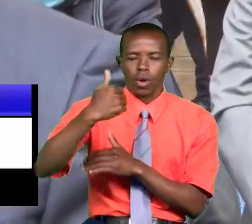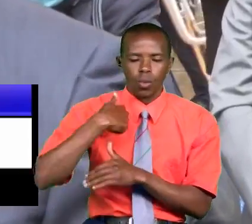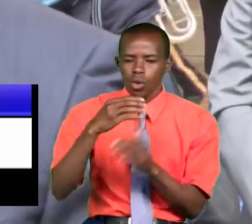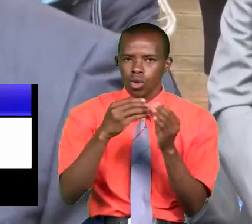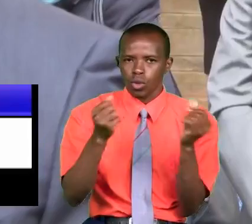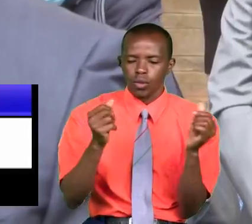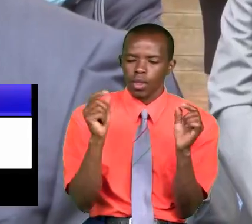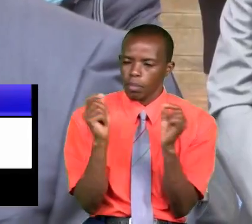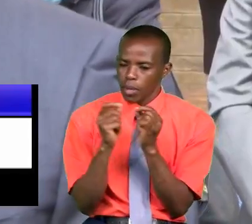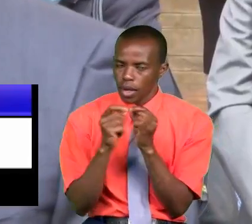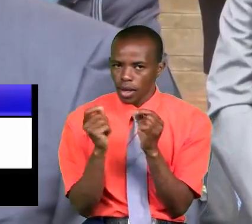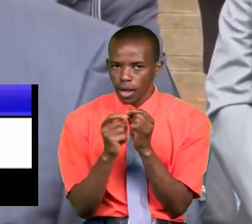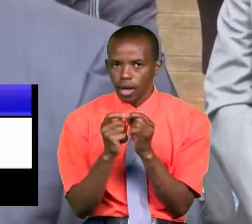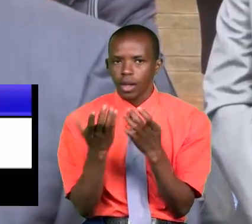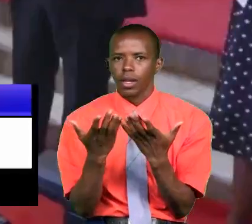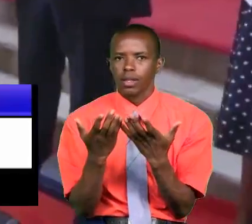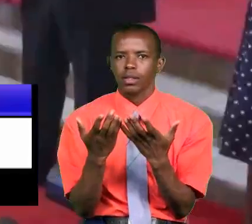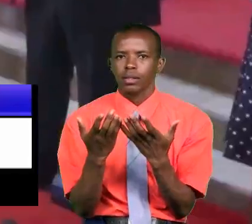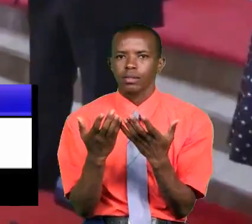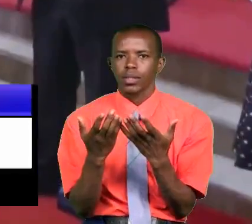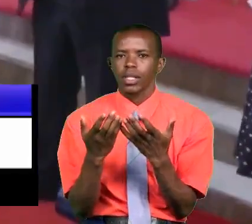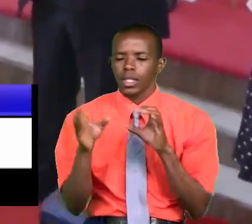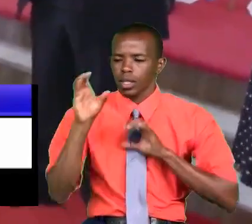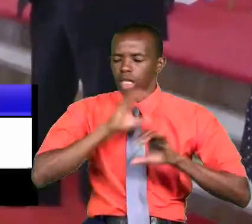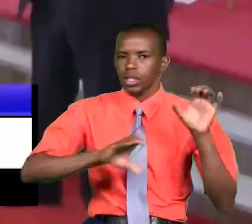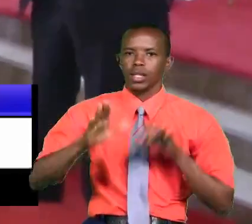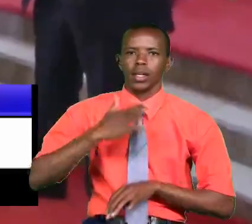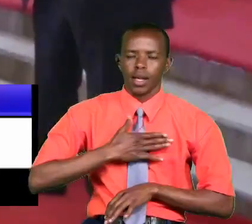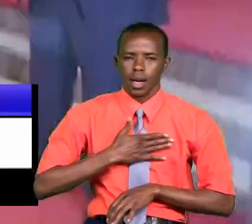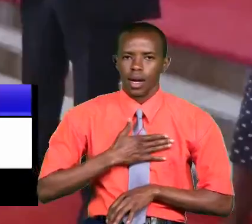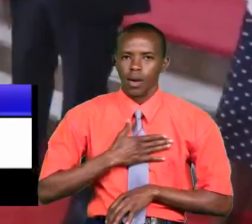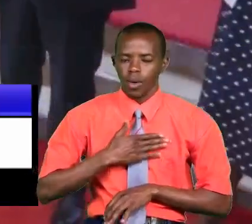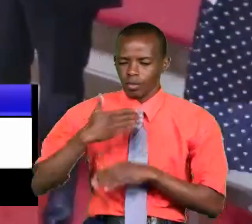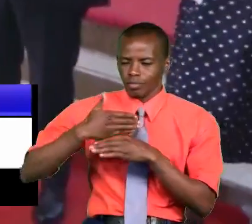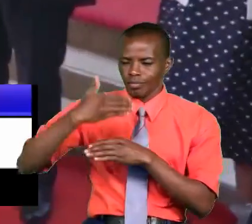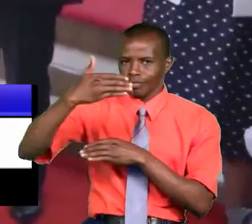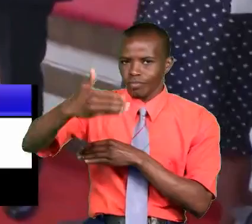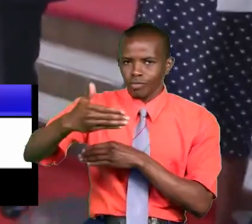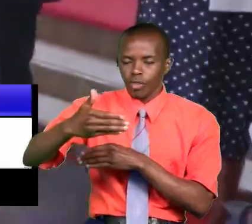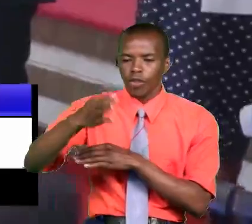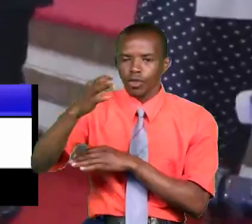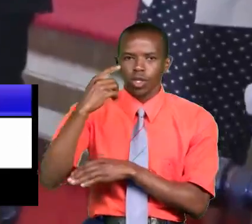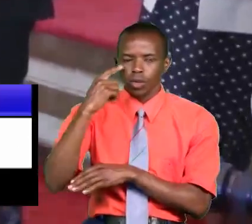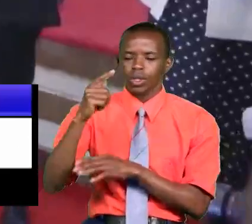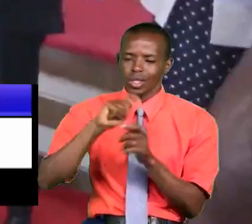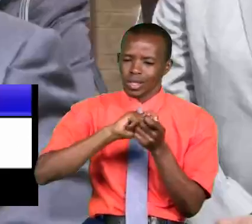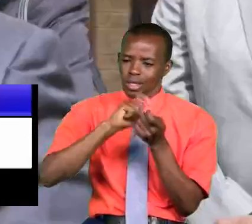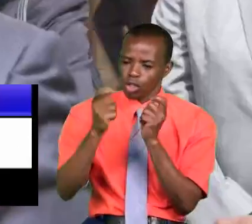the pains of our citizens. And in the coming days, you will see significant